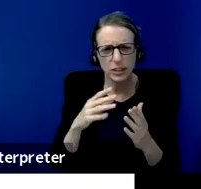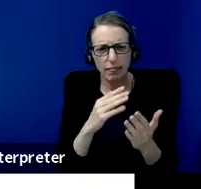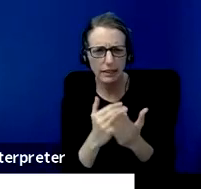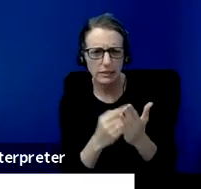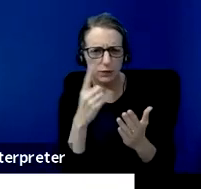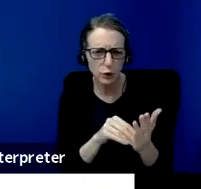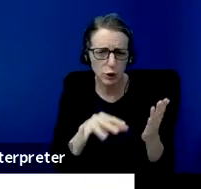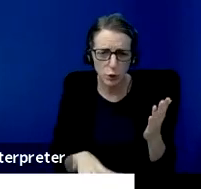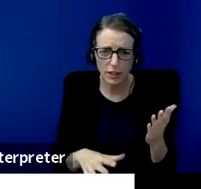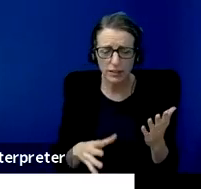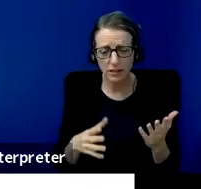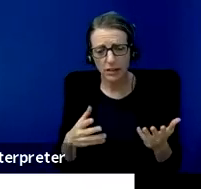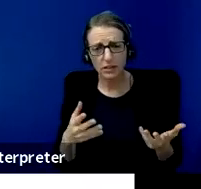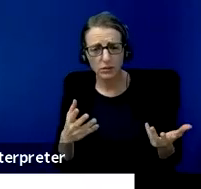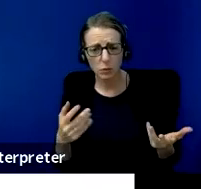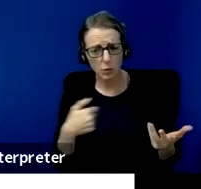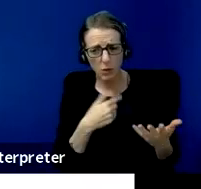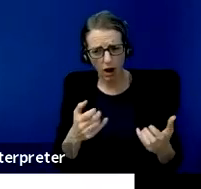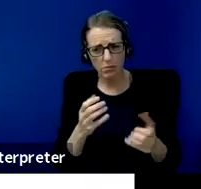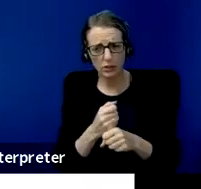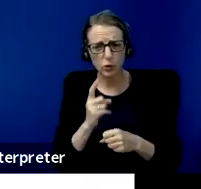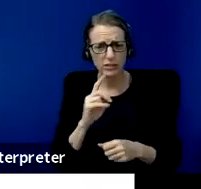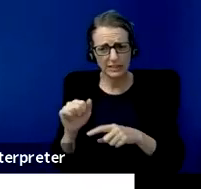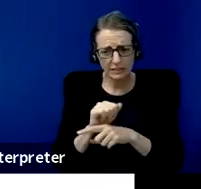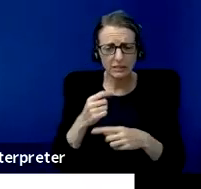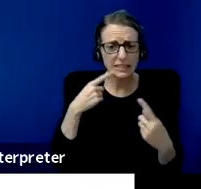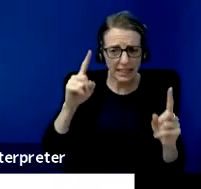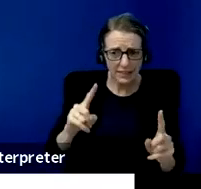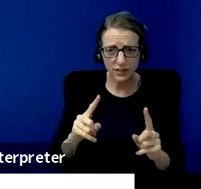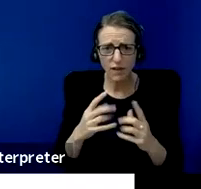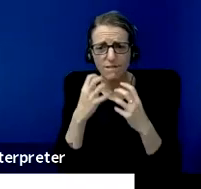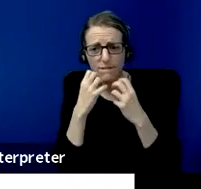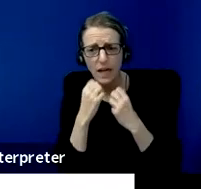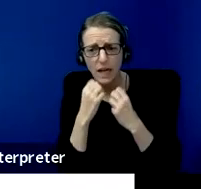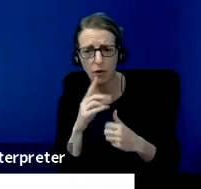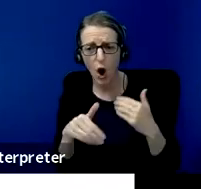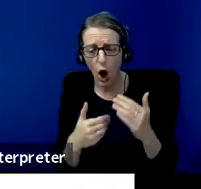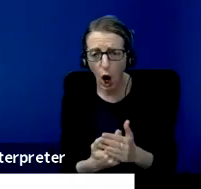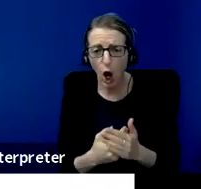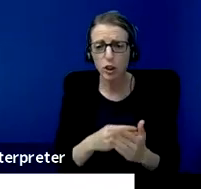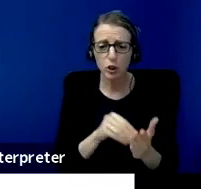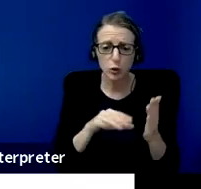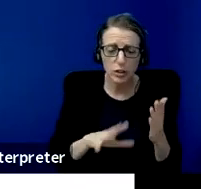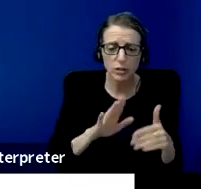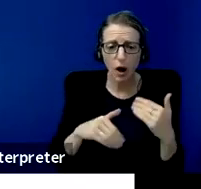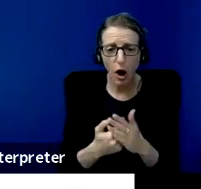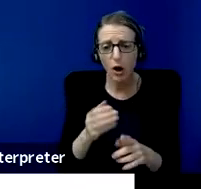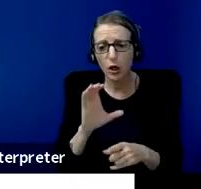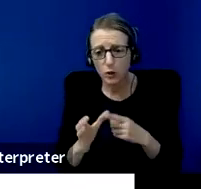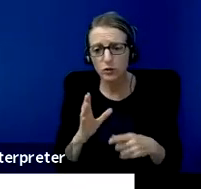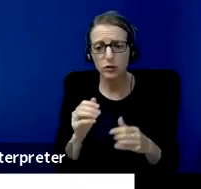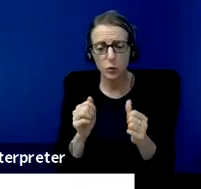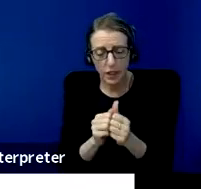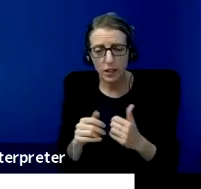students, because we want to make this accessible and valuable to all students of all cultures using social emotional